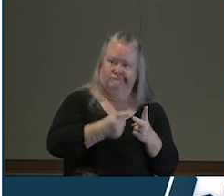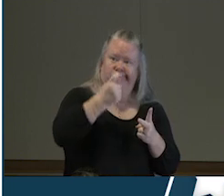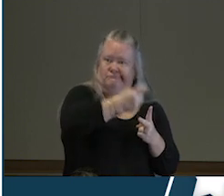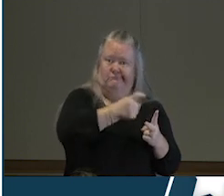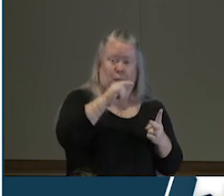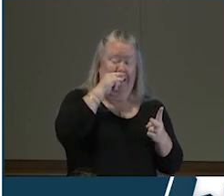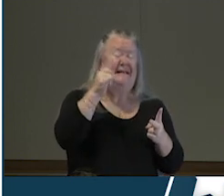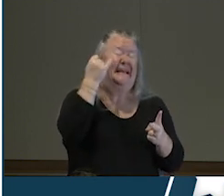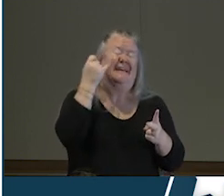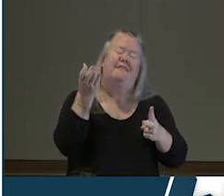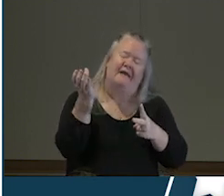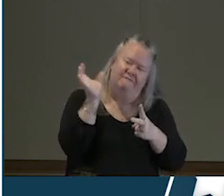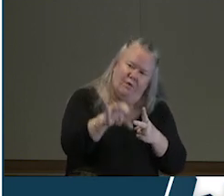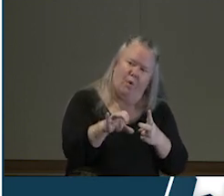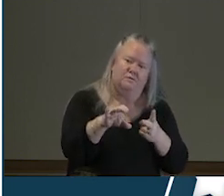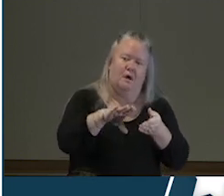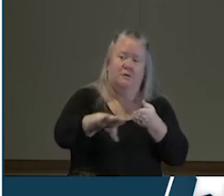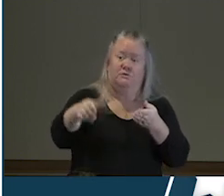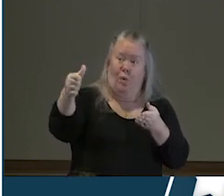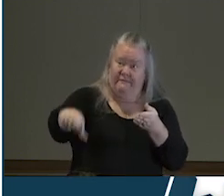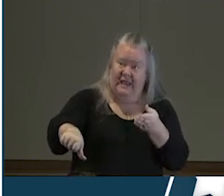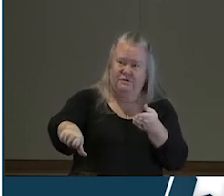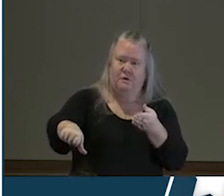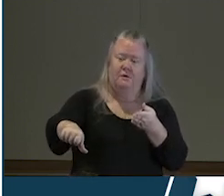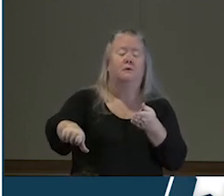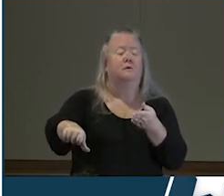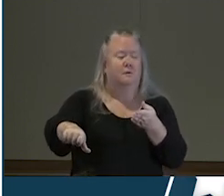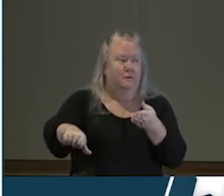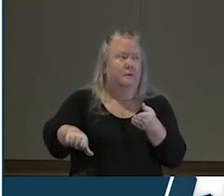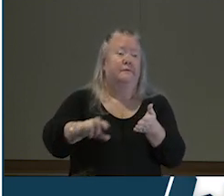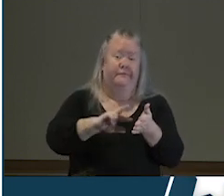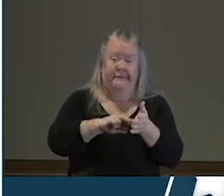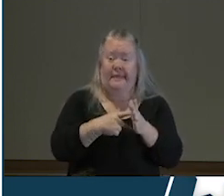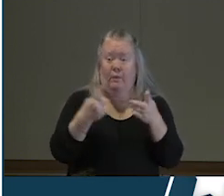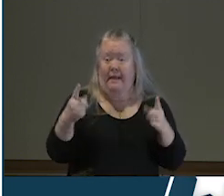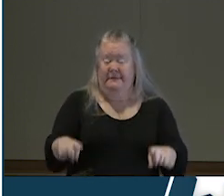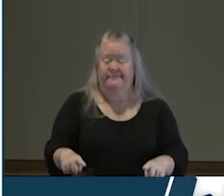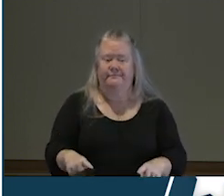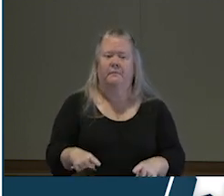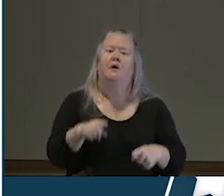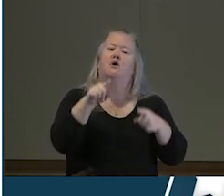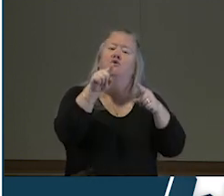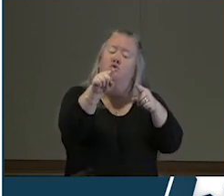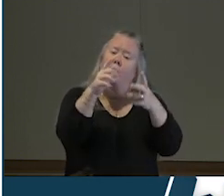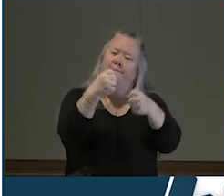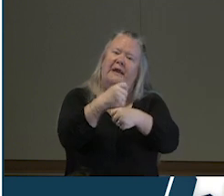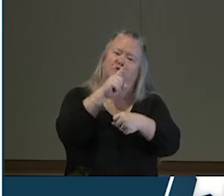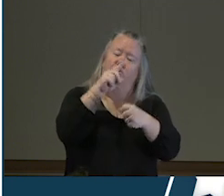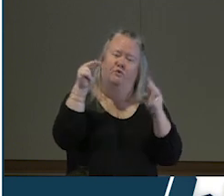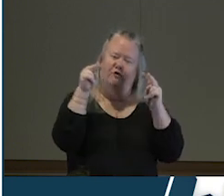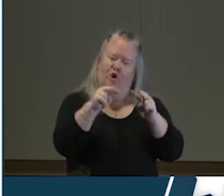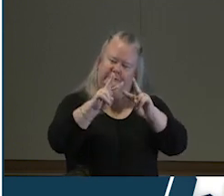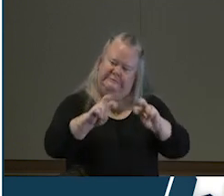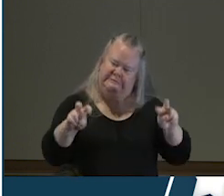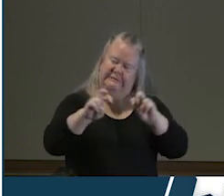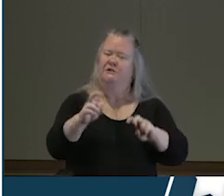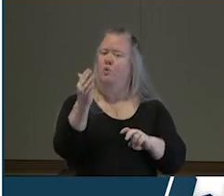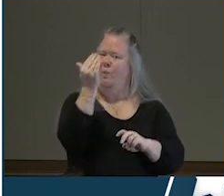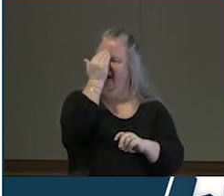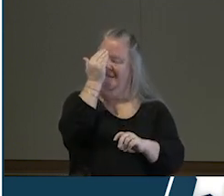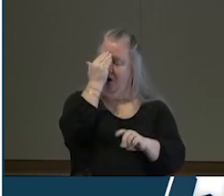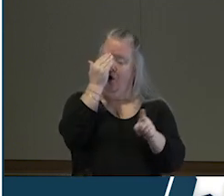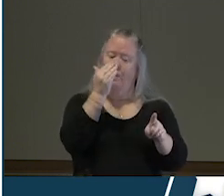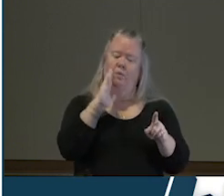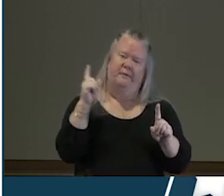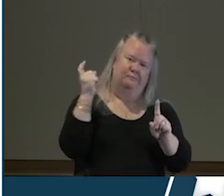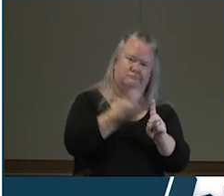If they force a disqualification, they will force a disqualification. So you want to make sure we've looked at these things so that we know that it's